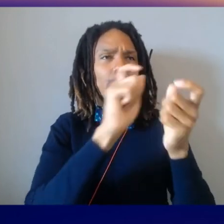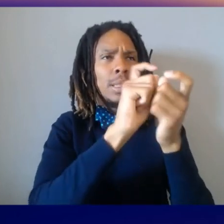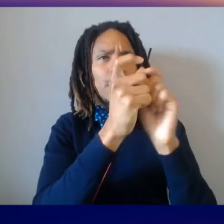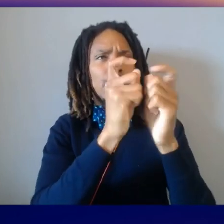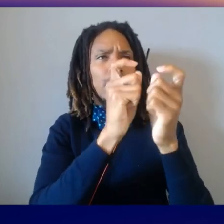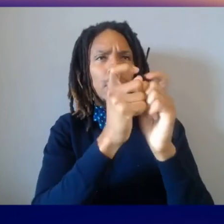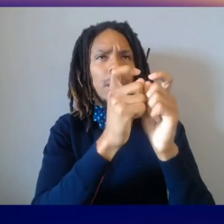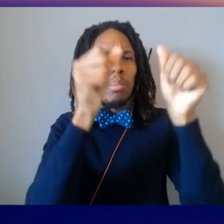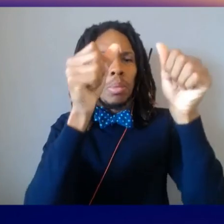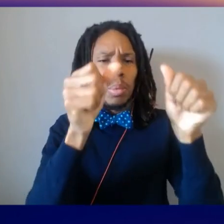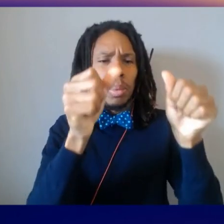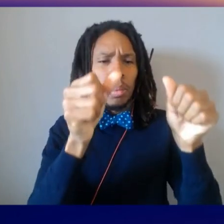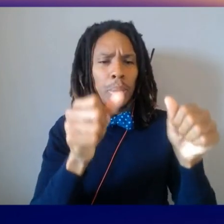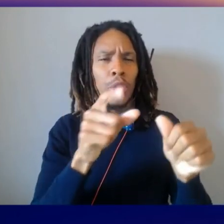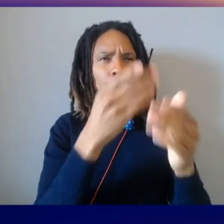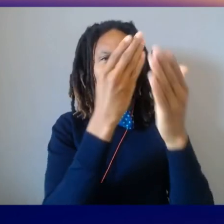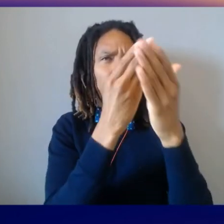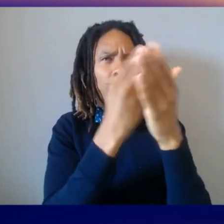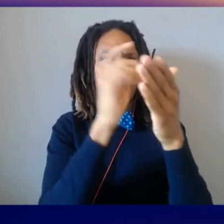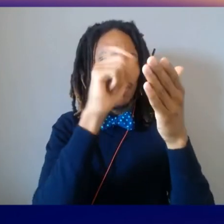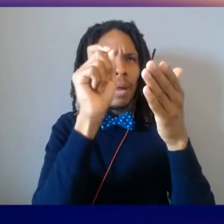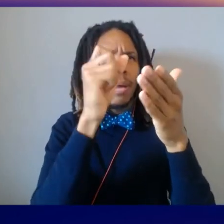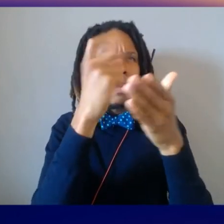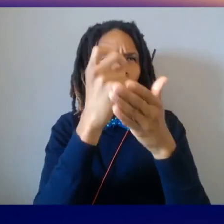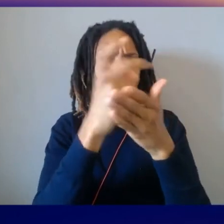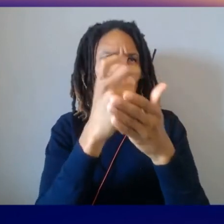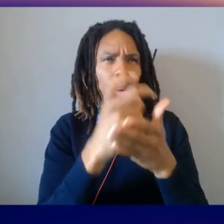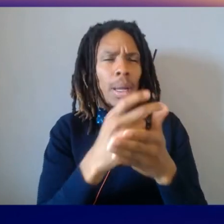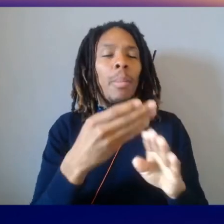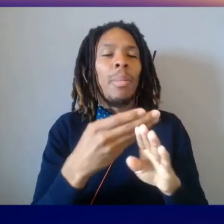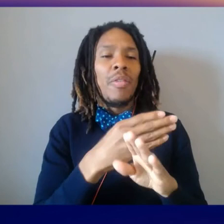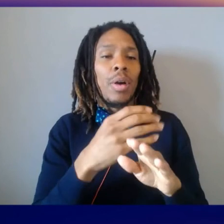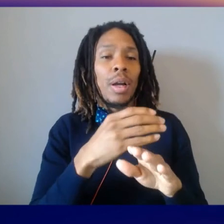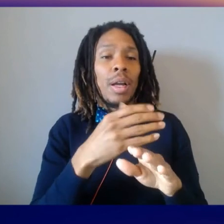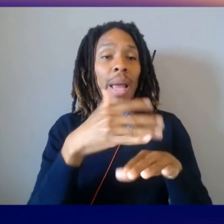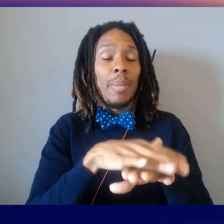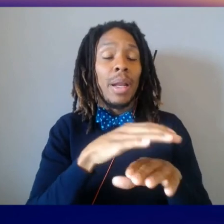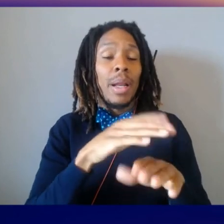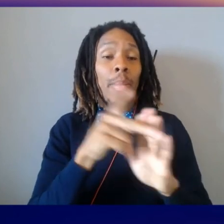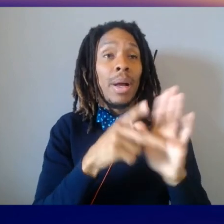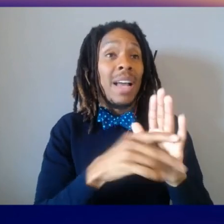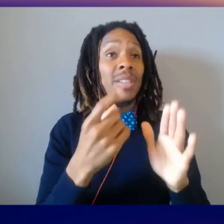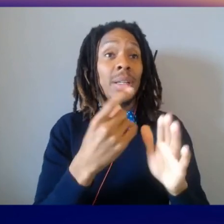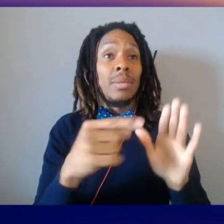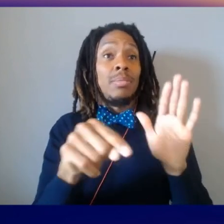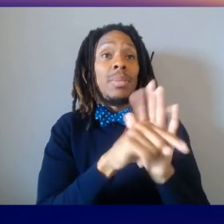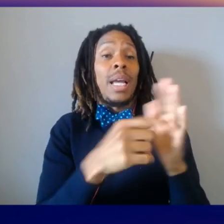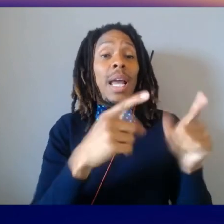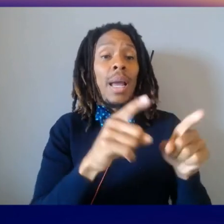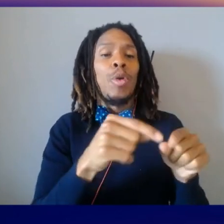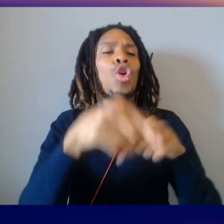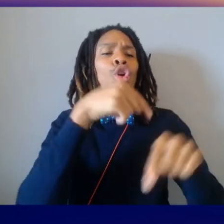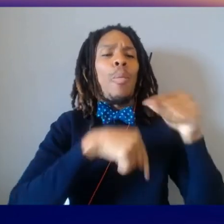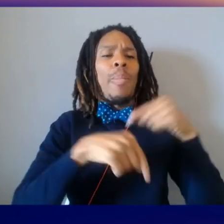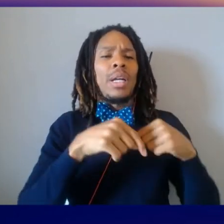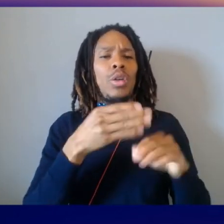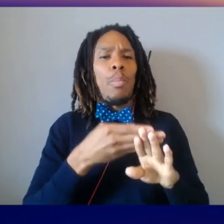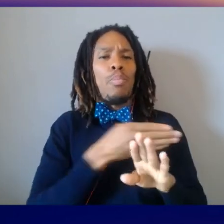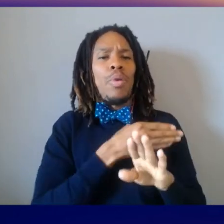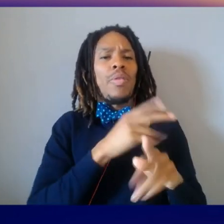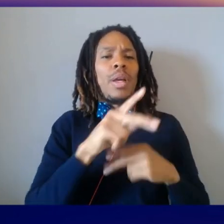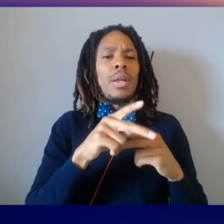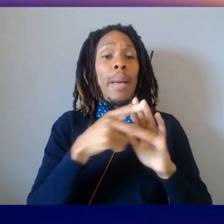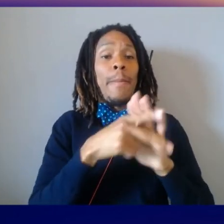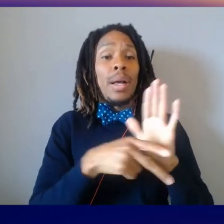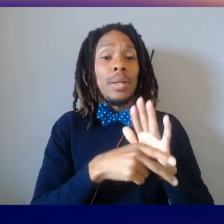and you can verify those changes before implementing a policy. If something bad happens, you can roll back to a previous policy, right? So this